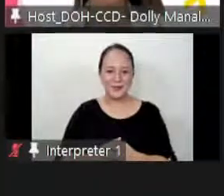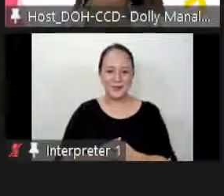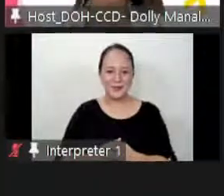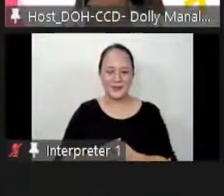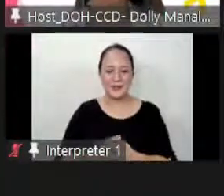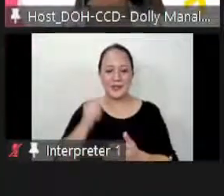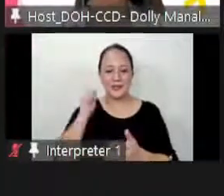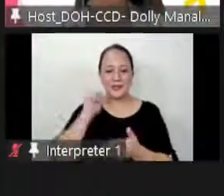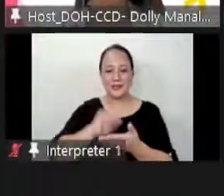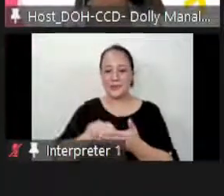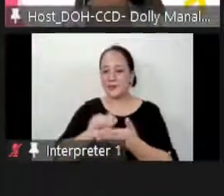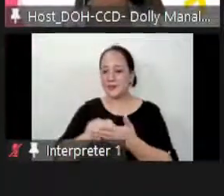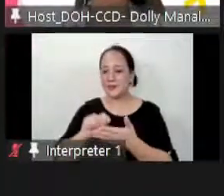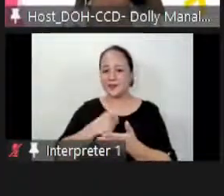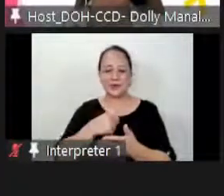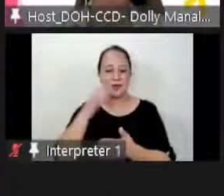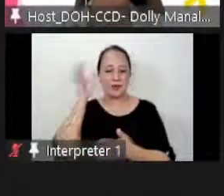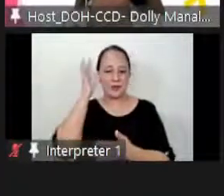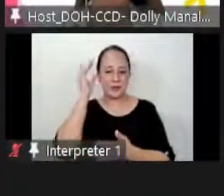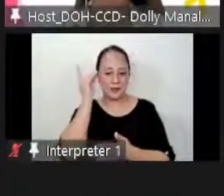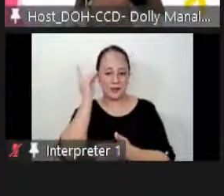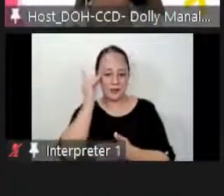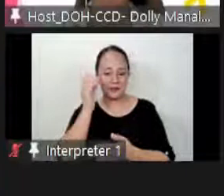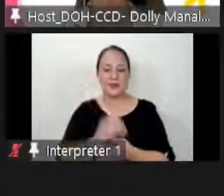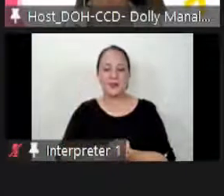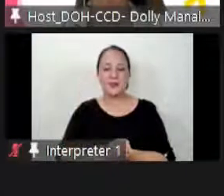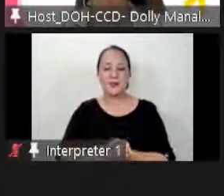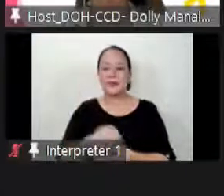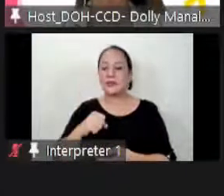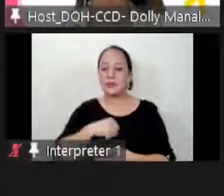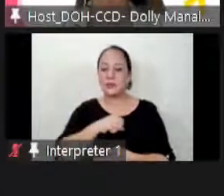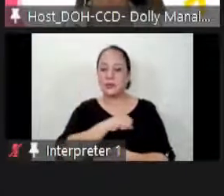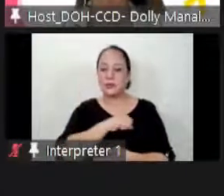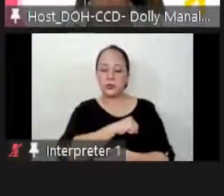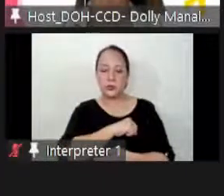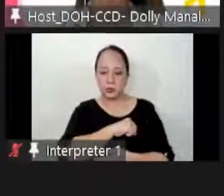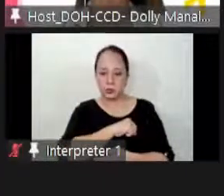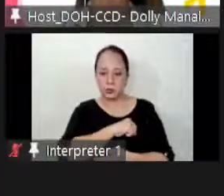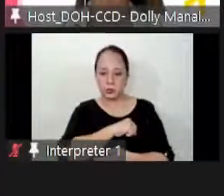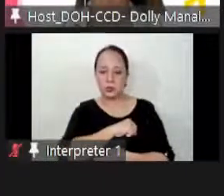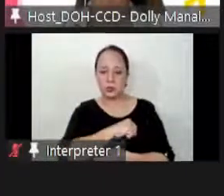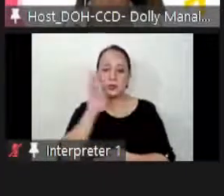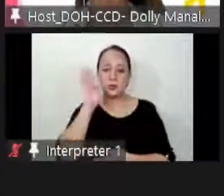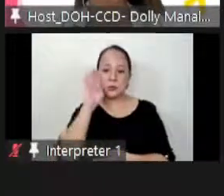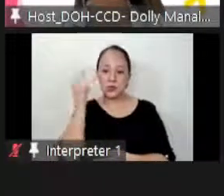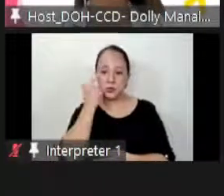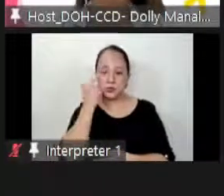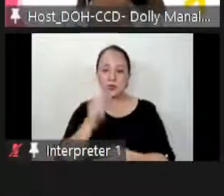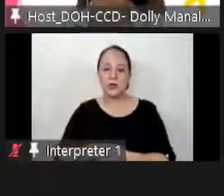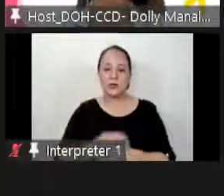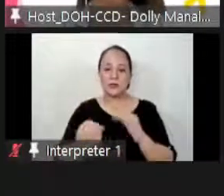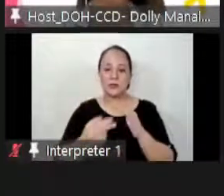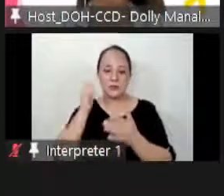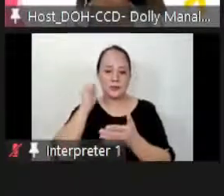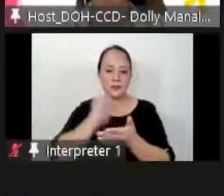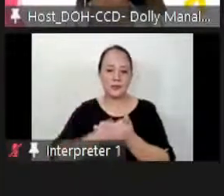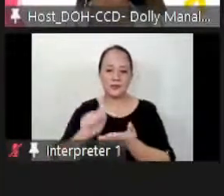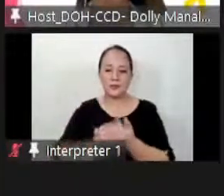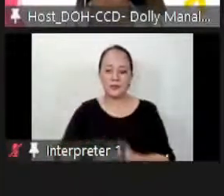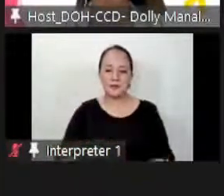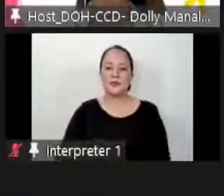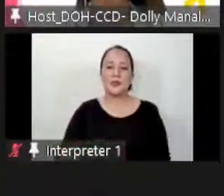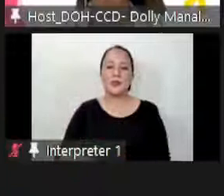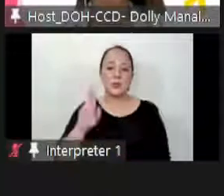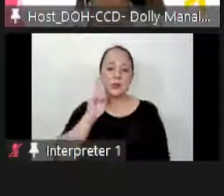Secretary Francisco Duque III, Senator Christopher Lawrence Go, Undersecretary Maria Rosario